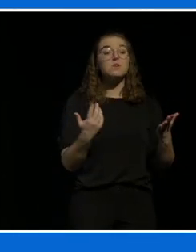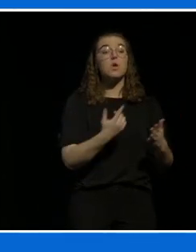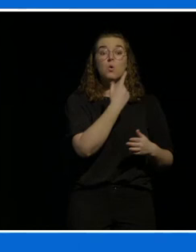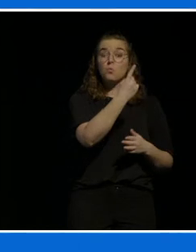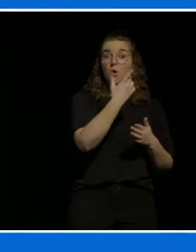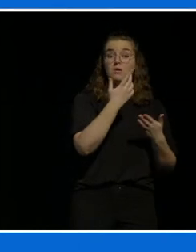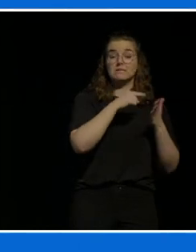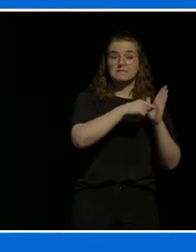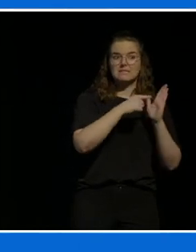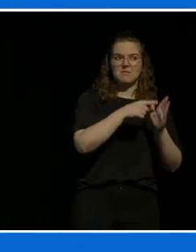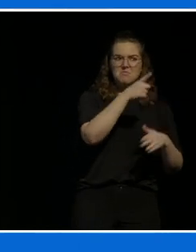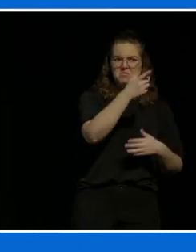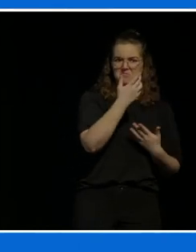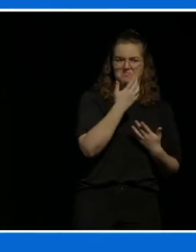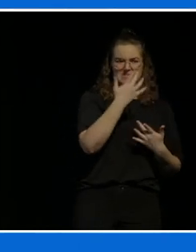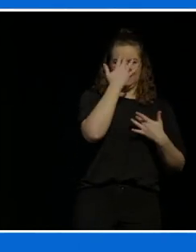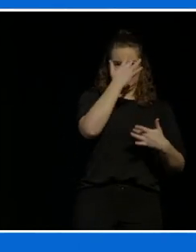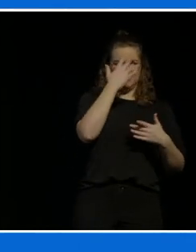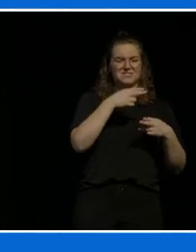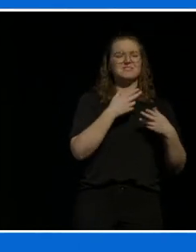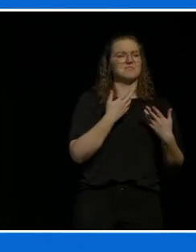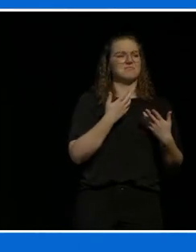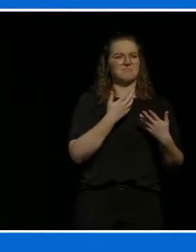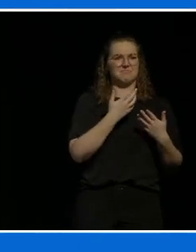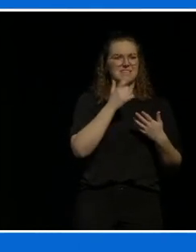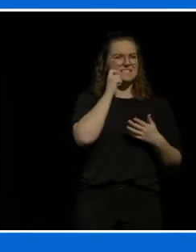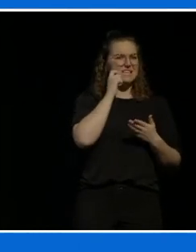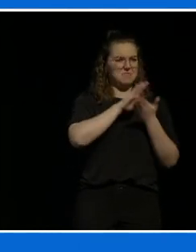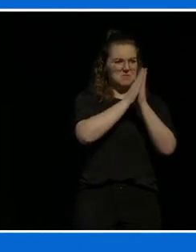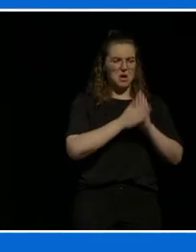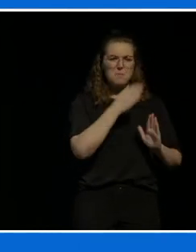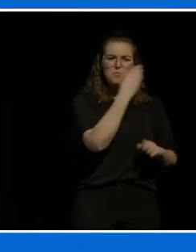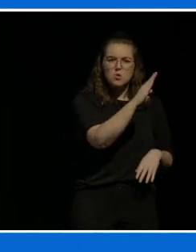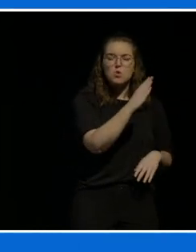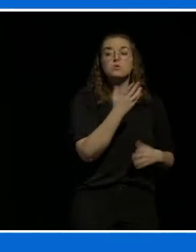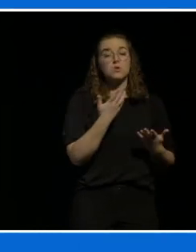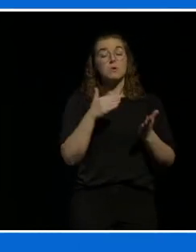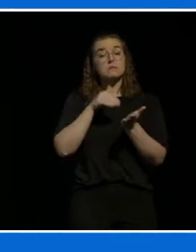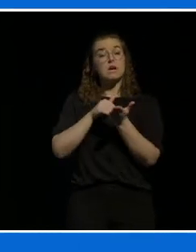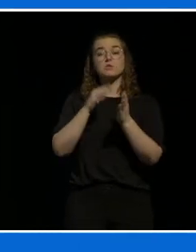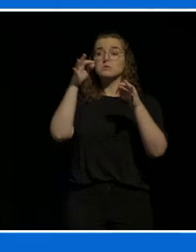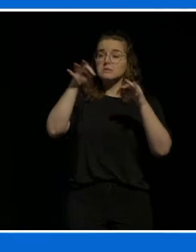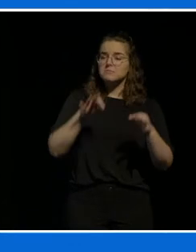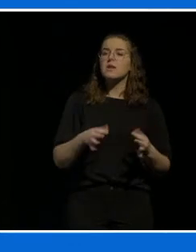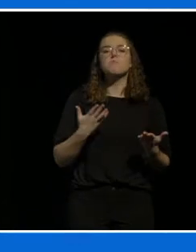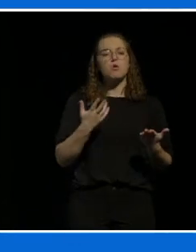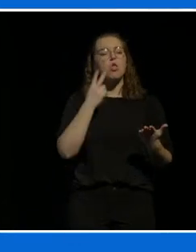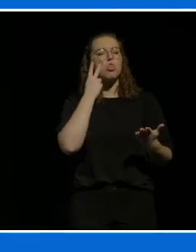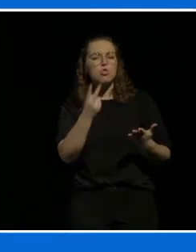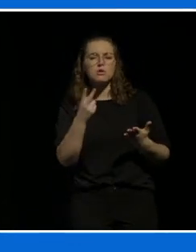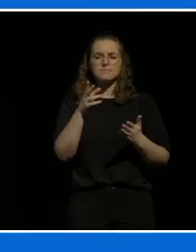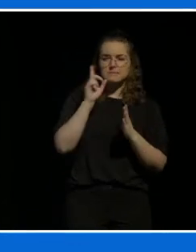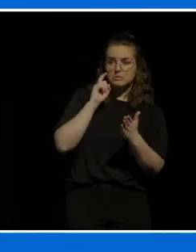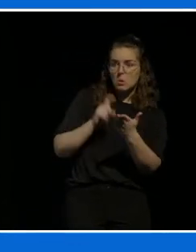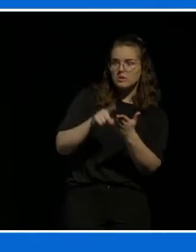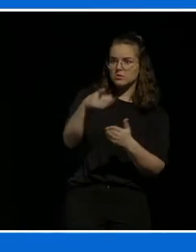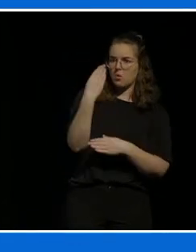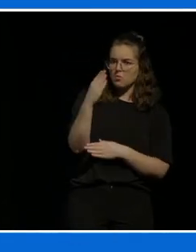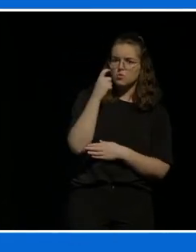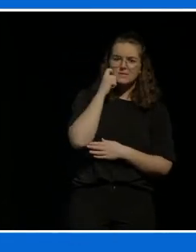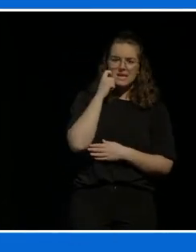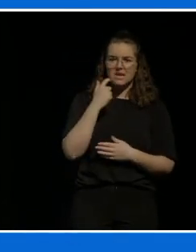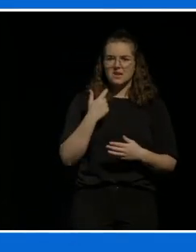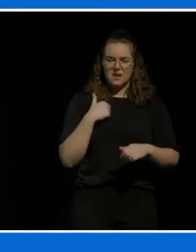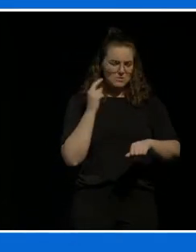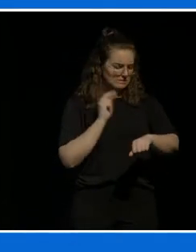And the doctor that was talking kept saying, oh yeah, cyanosis, look for blue skin, that's when you can understand what's happening to the patient. And I kept looking at